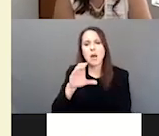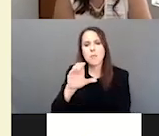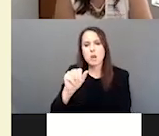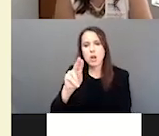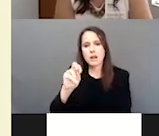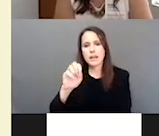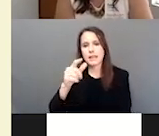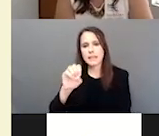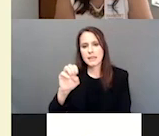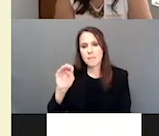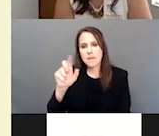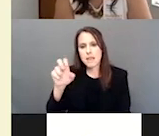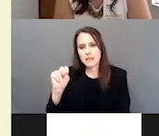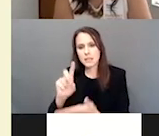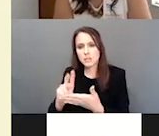his research focuses on